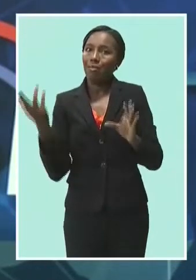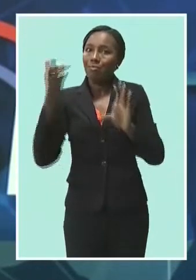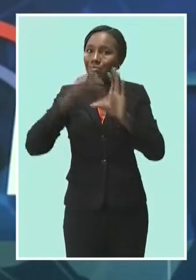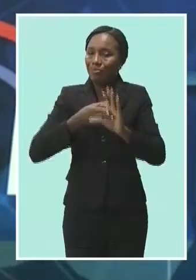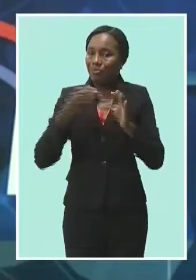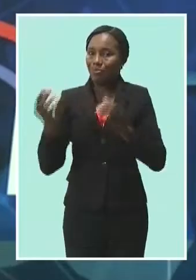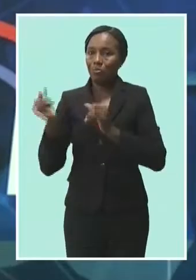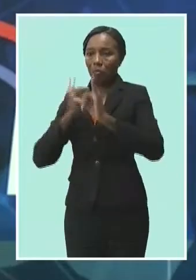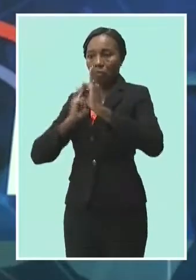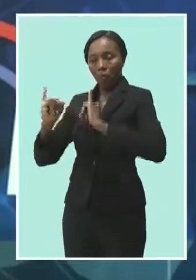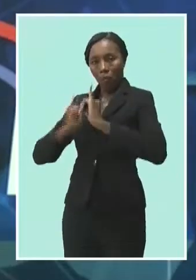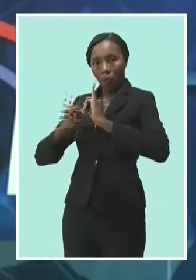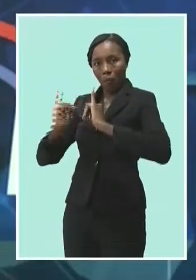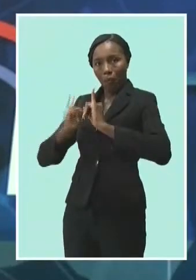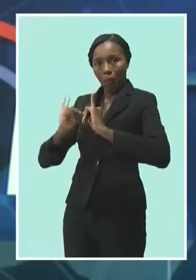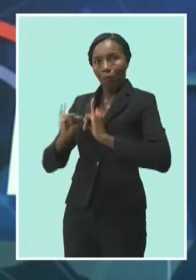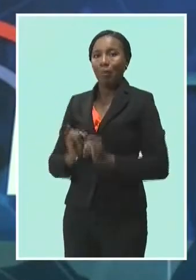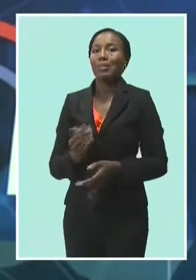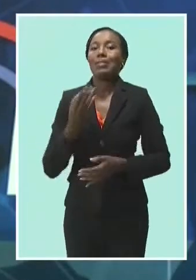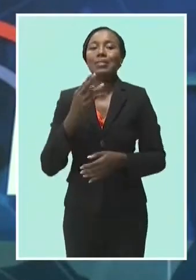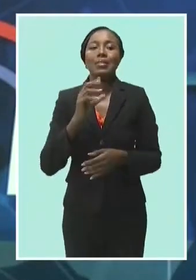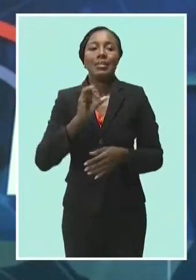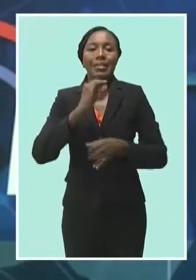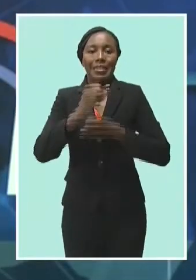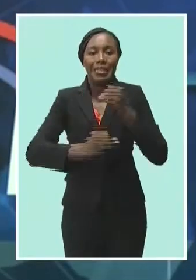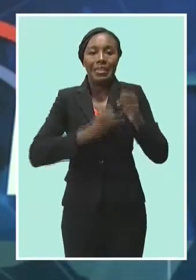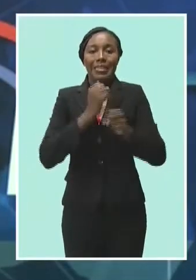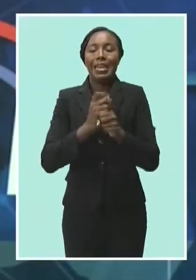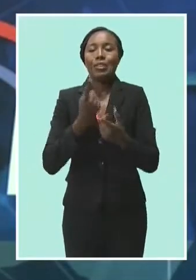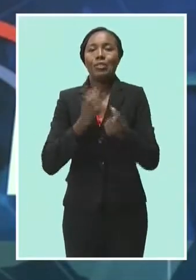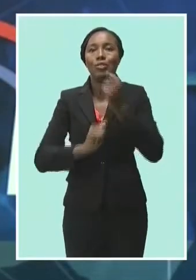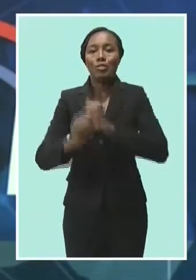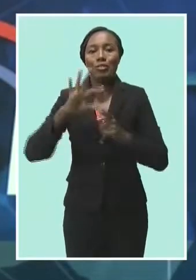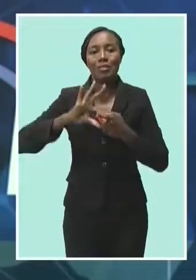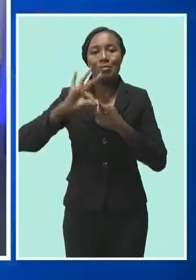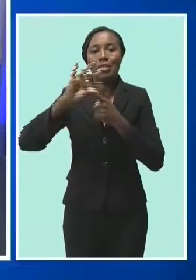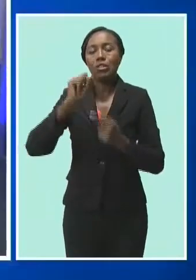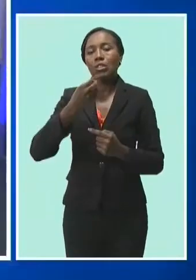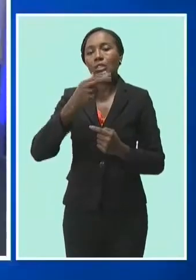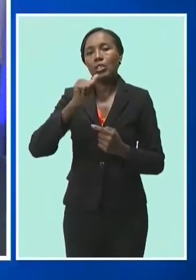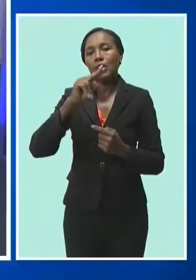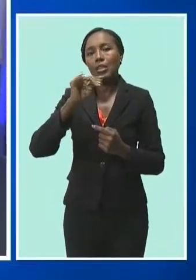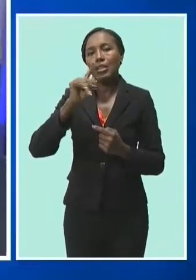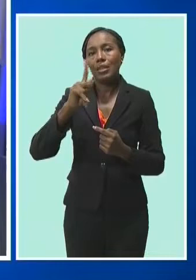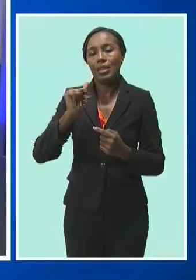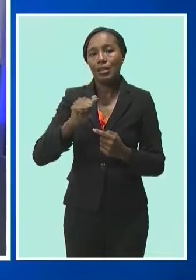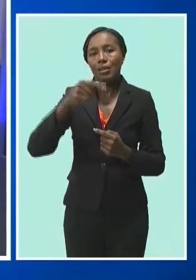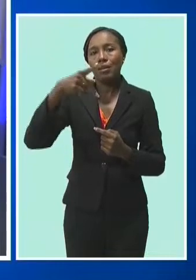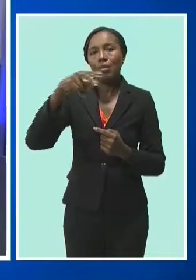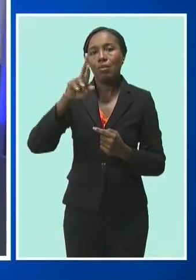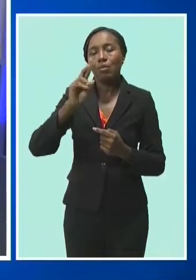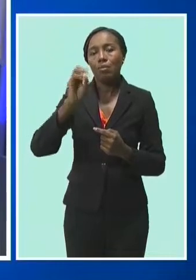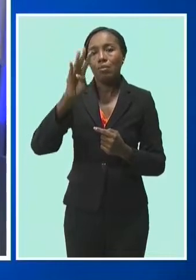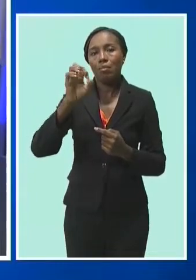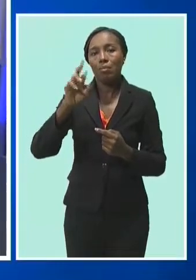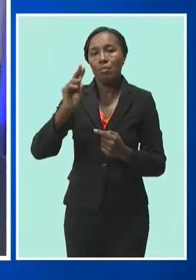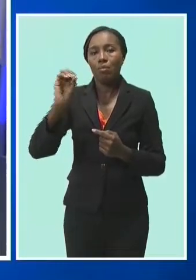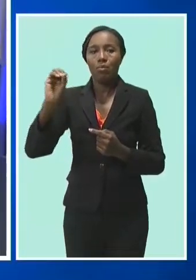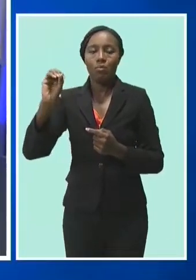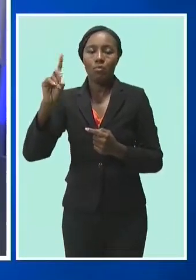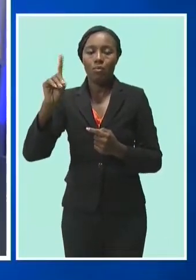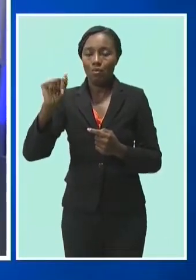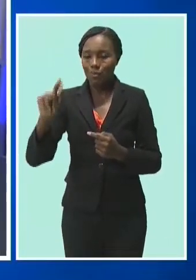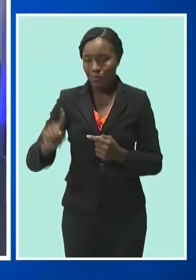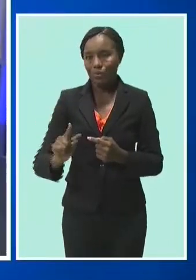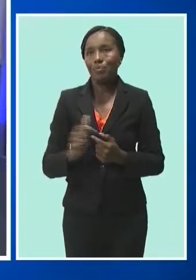now to put it all in perspective is international trade specialist Shanika Roberts. Odo, good evening to you. Good evening. Thanks so much for joining